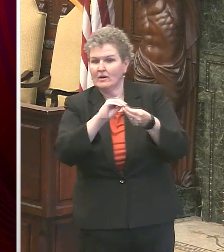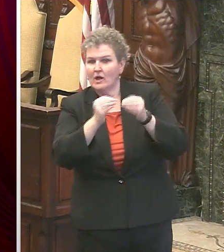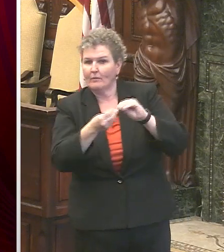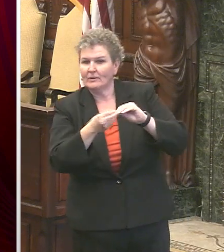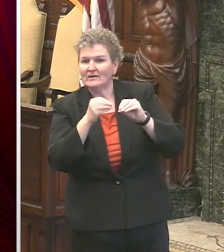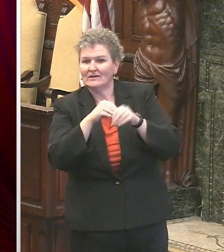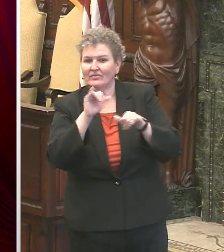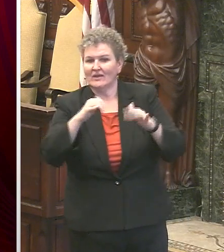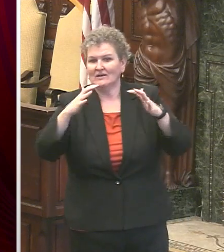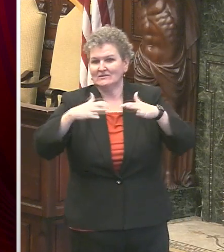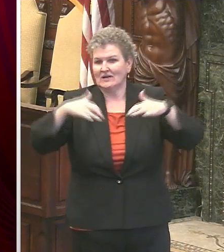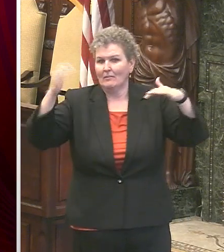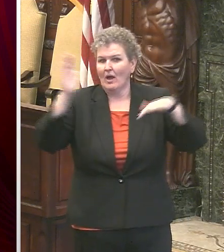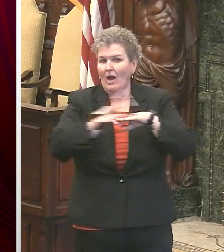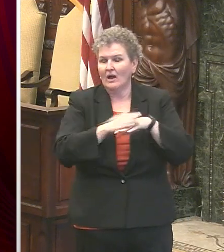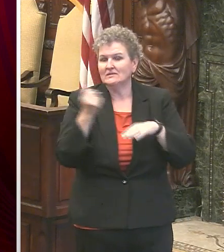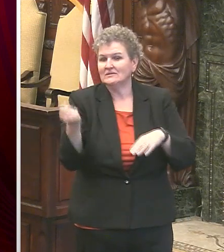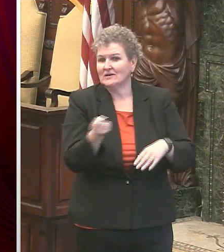on Saturday.